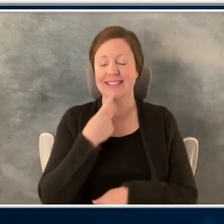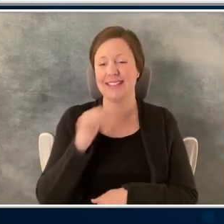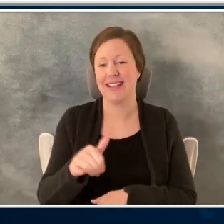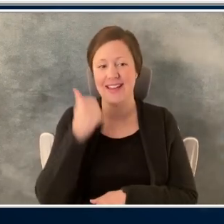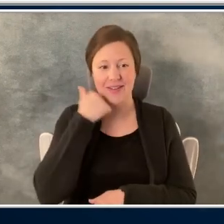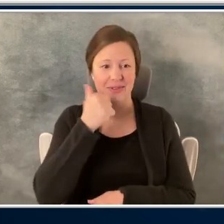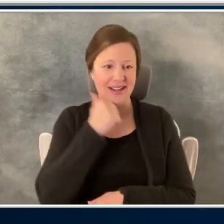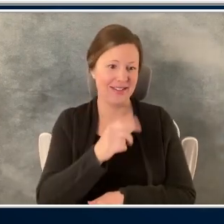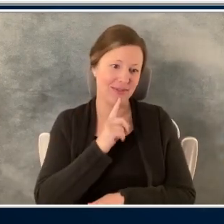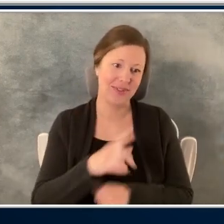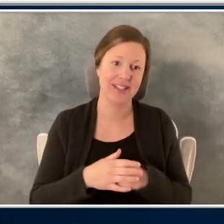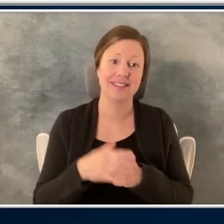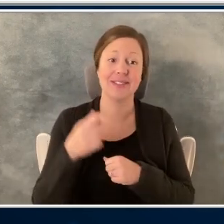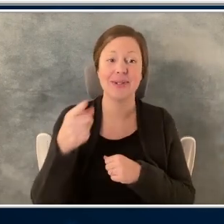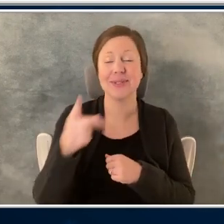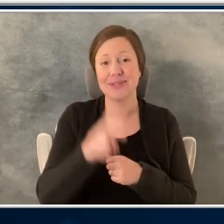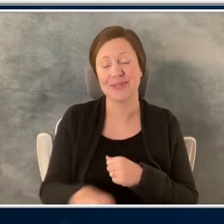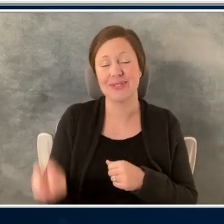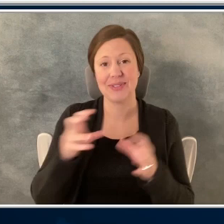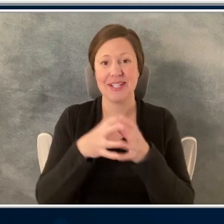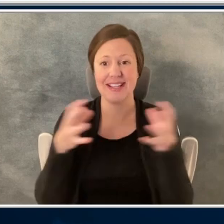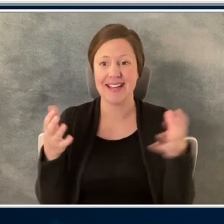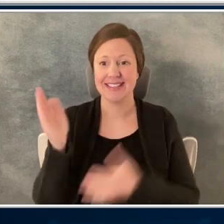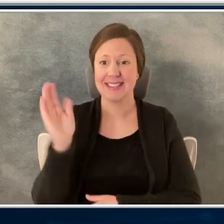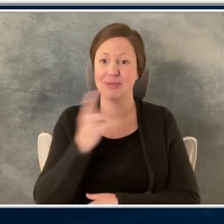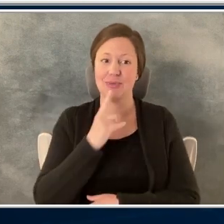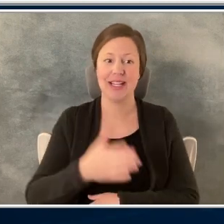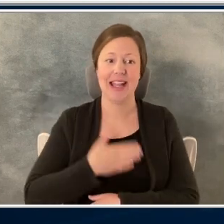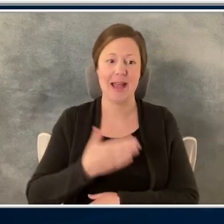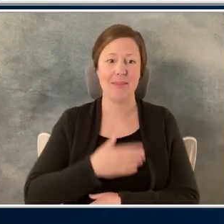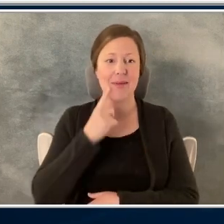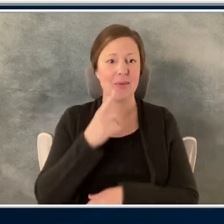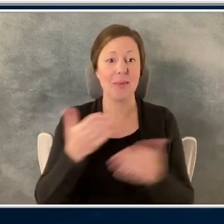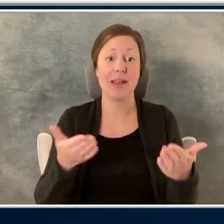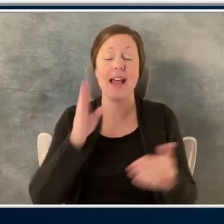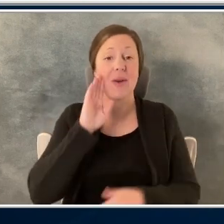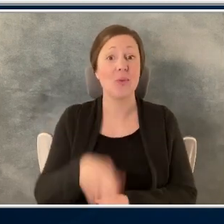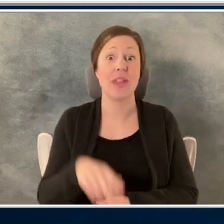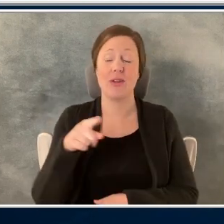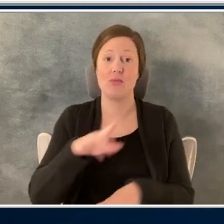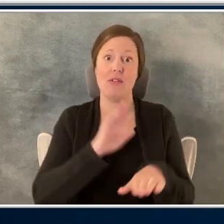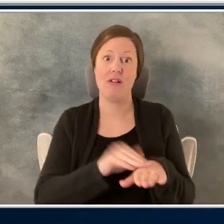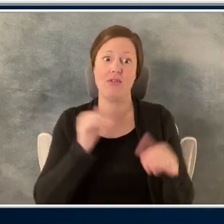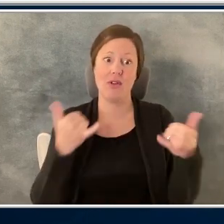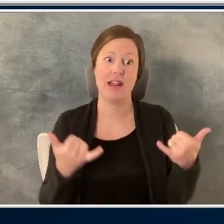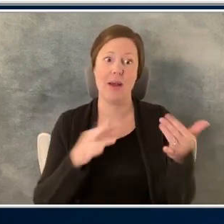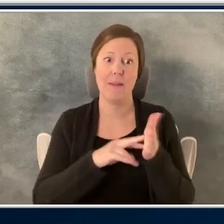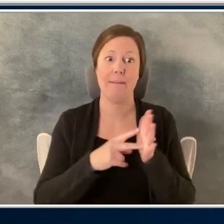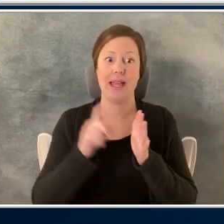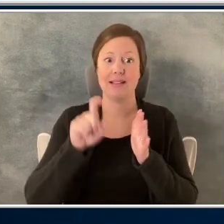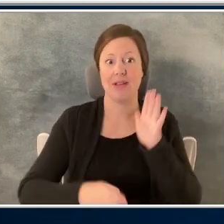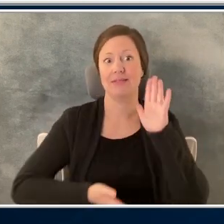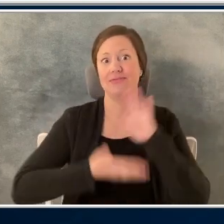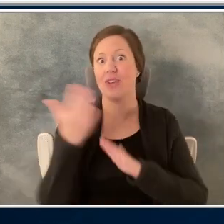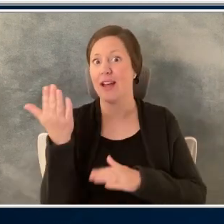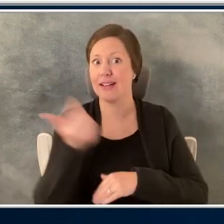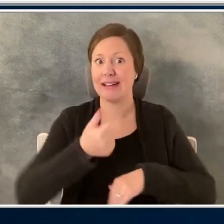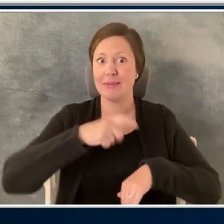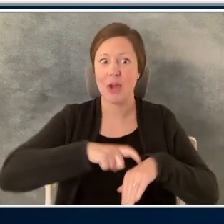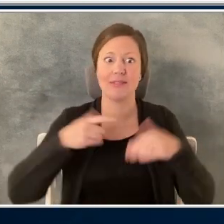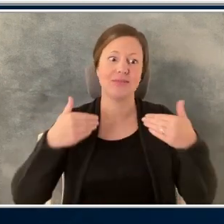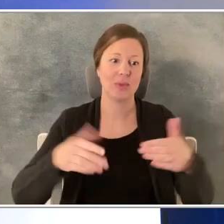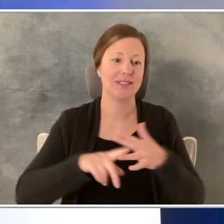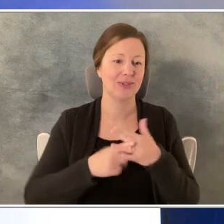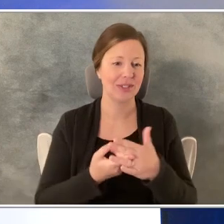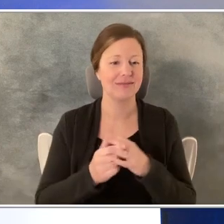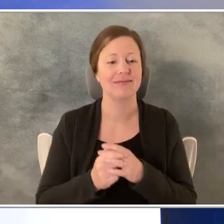quite the travel. So we're glad to have you. And I know you're on call right now, which means that you may have to run at any moment. So we want to get started. Joining us for